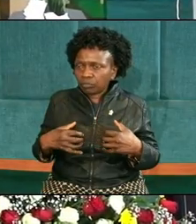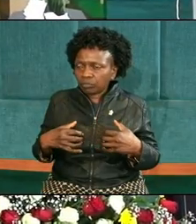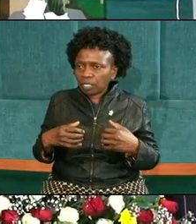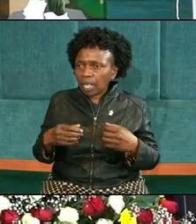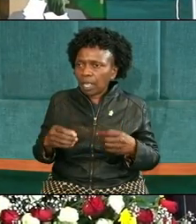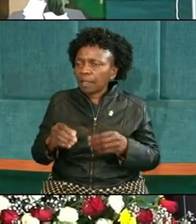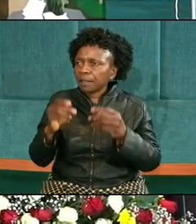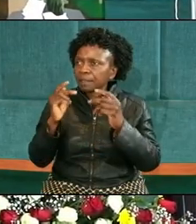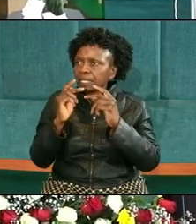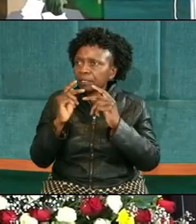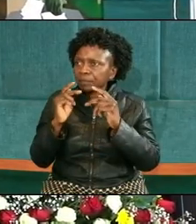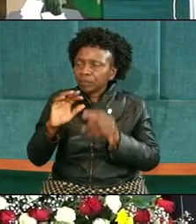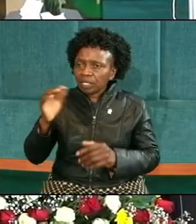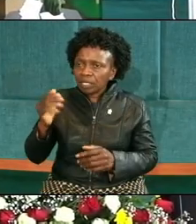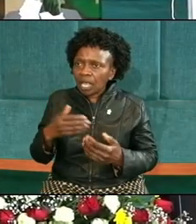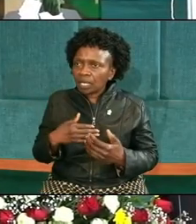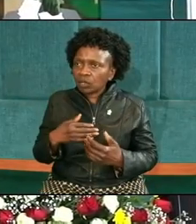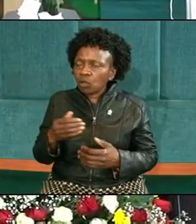population of how many?